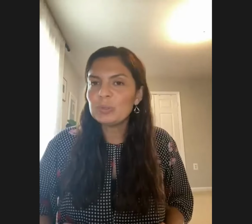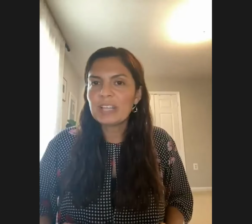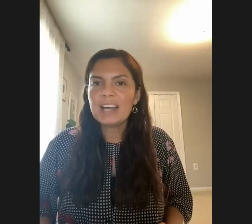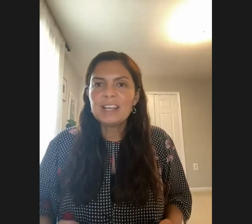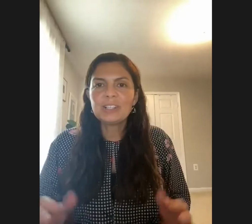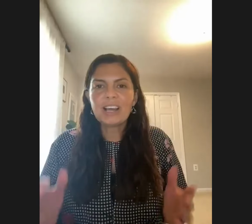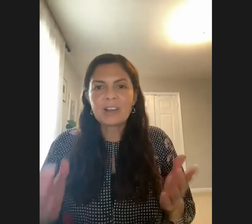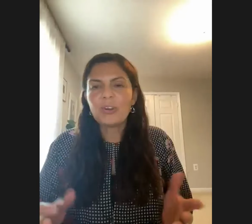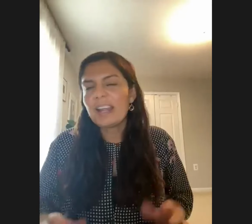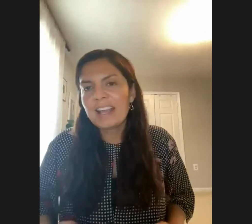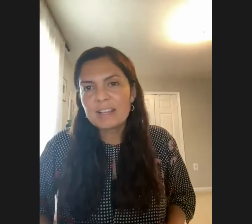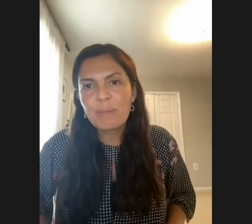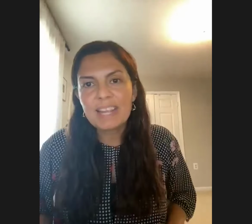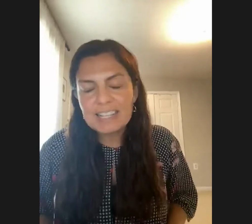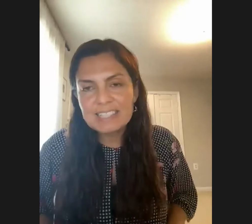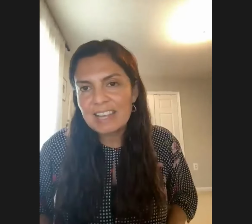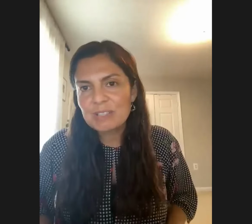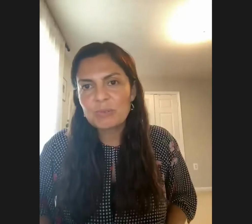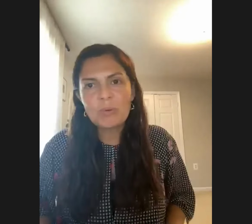And also